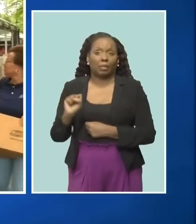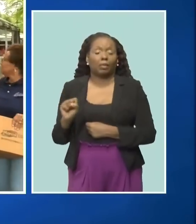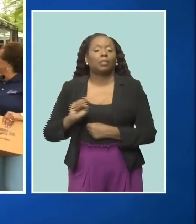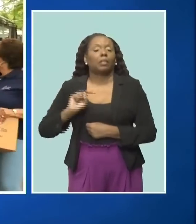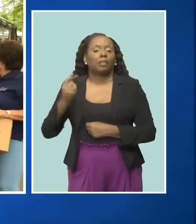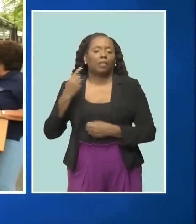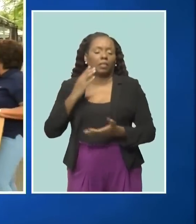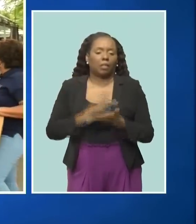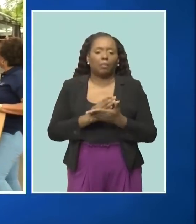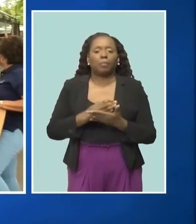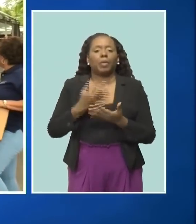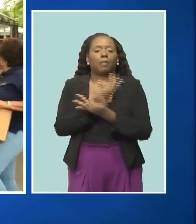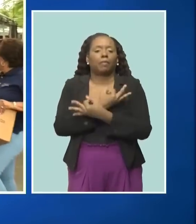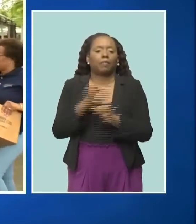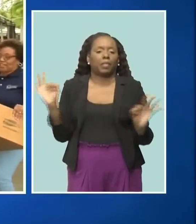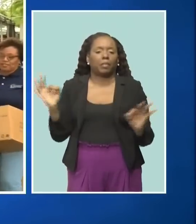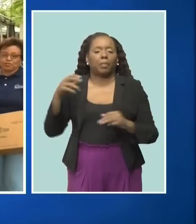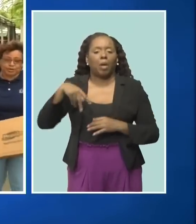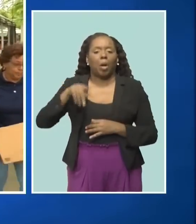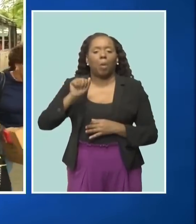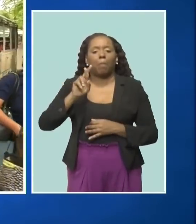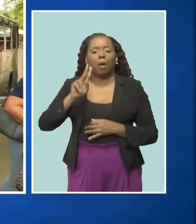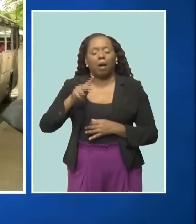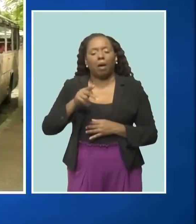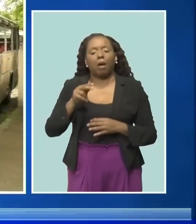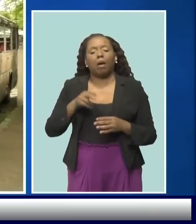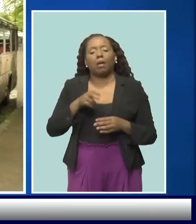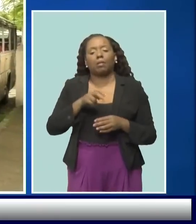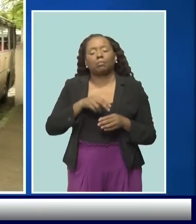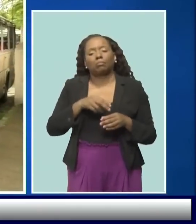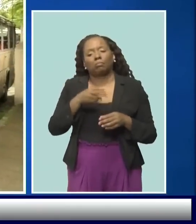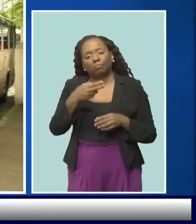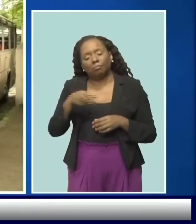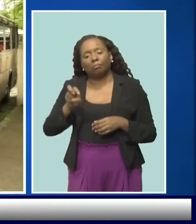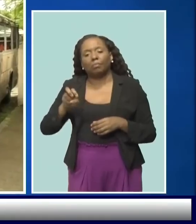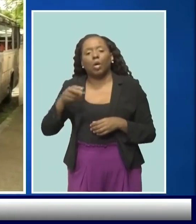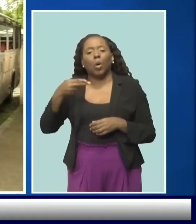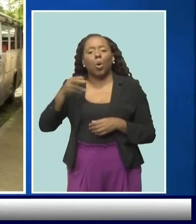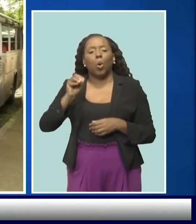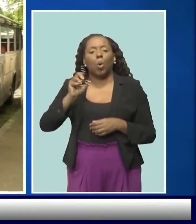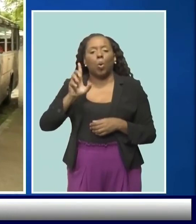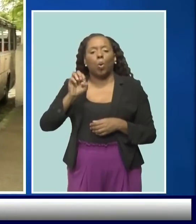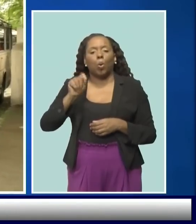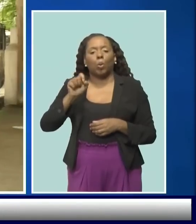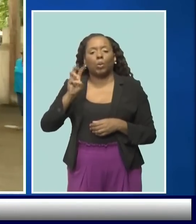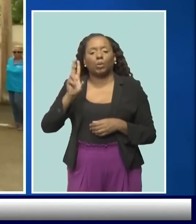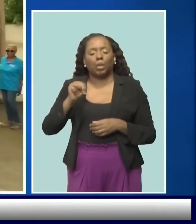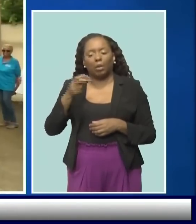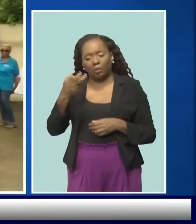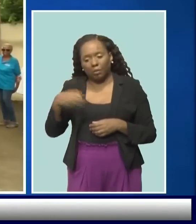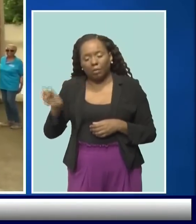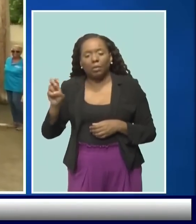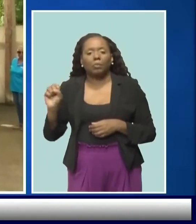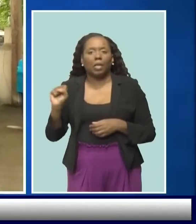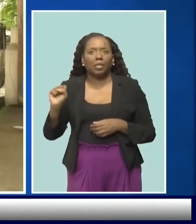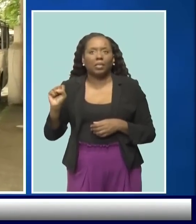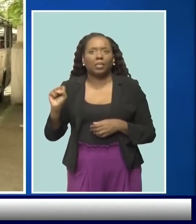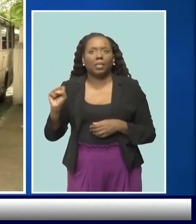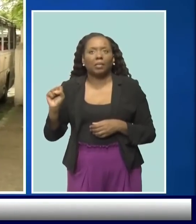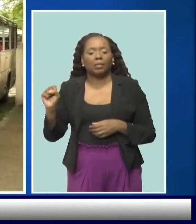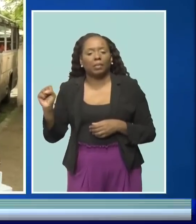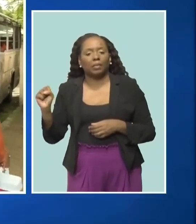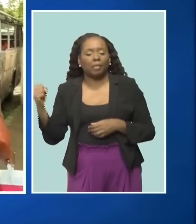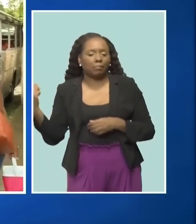Park. Then we'll stop in Whole Town, stop in Speightstown, and then we'll have lunch at the Botanical